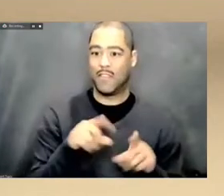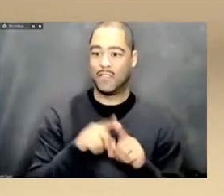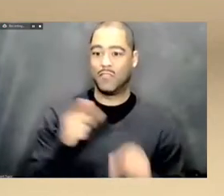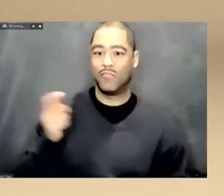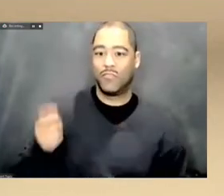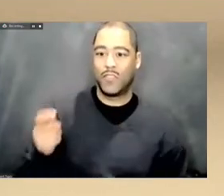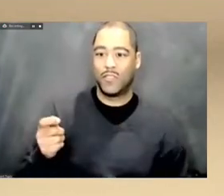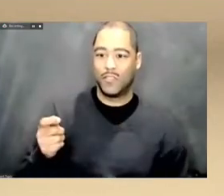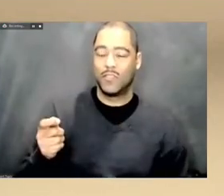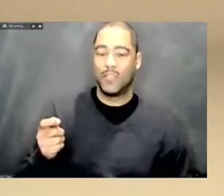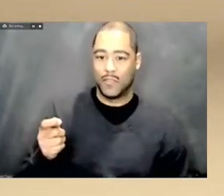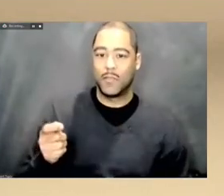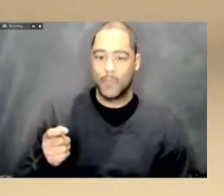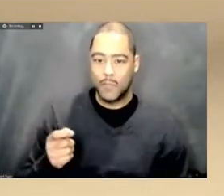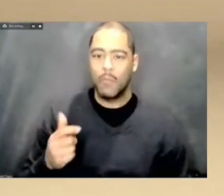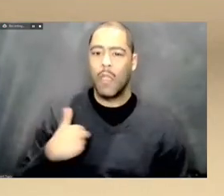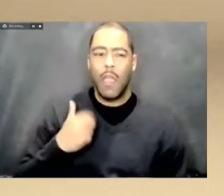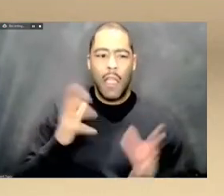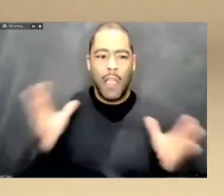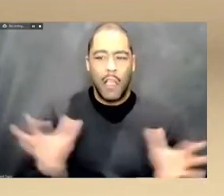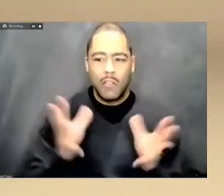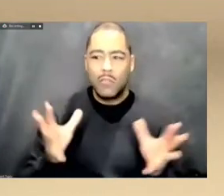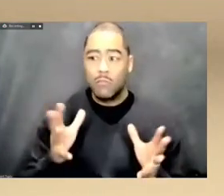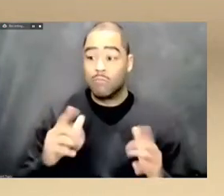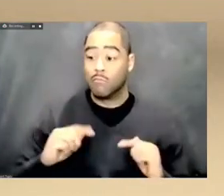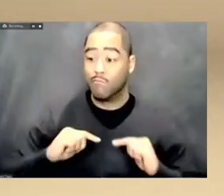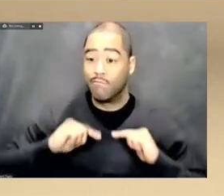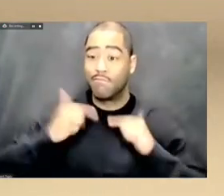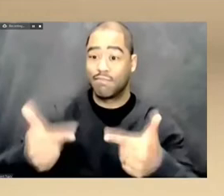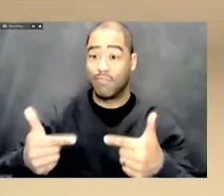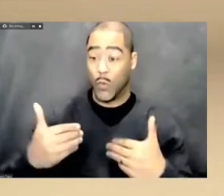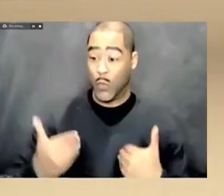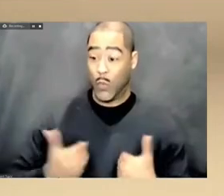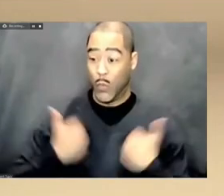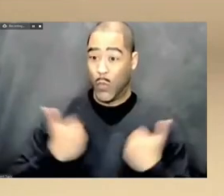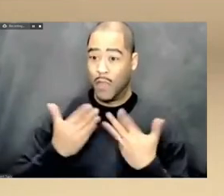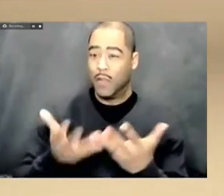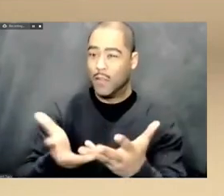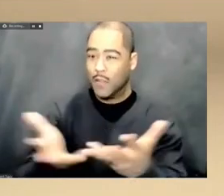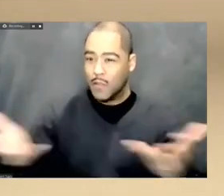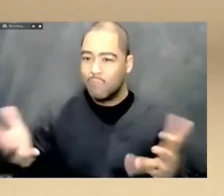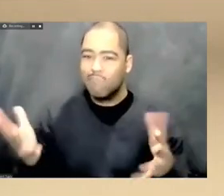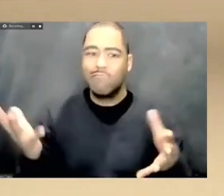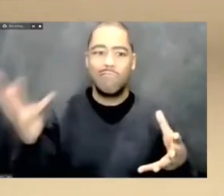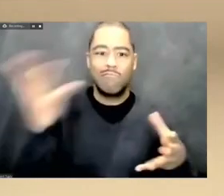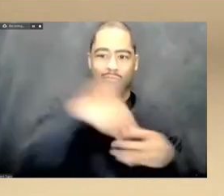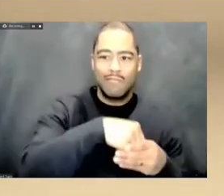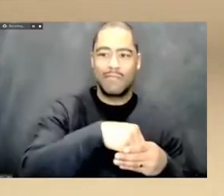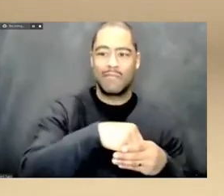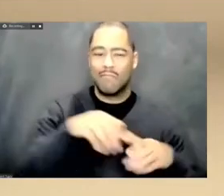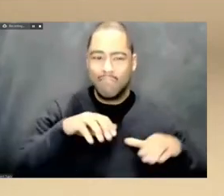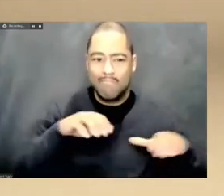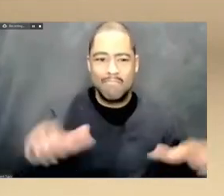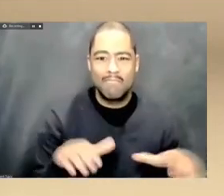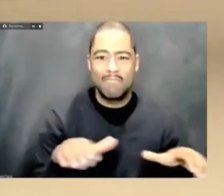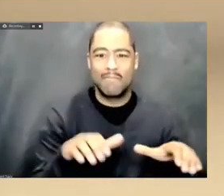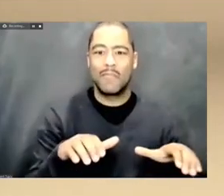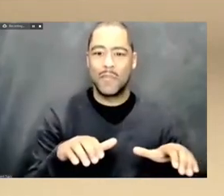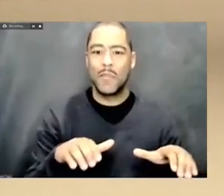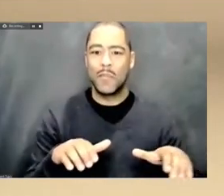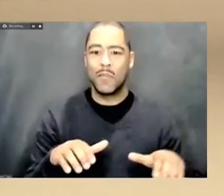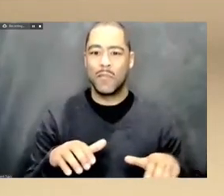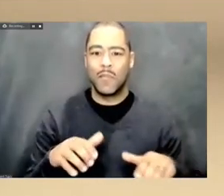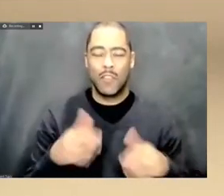youth in Contra Costa County to participate, to read, to engage, to